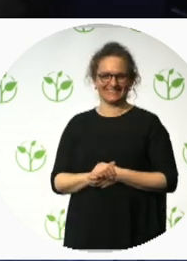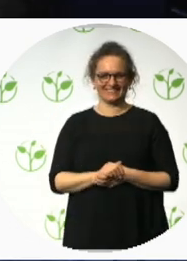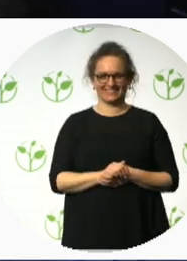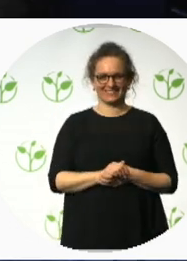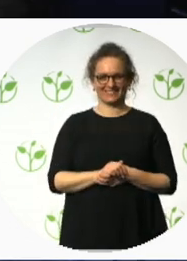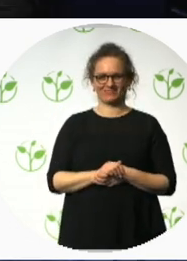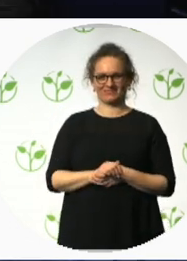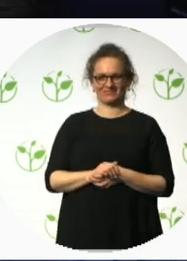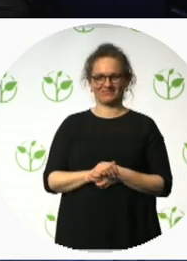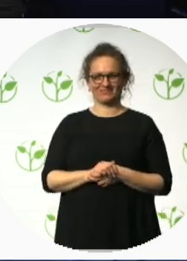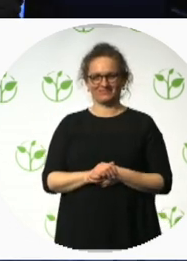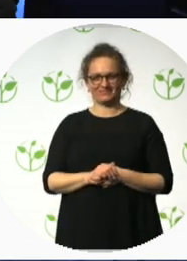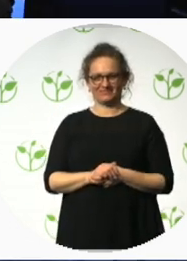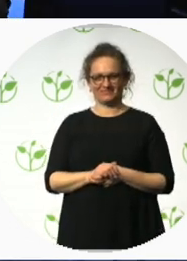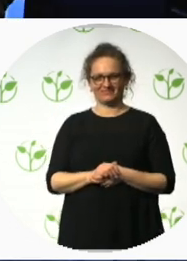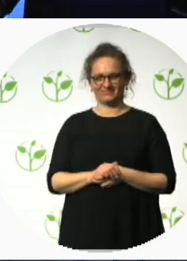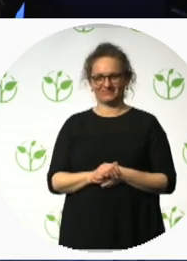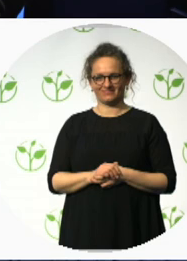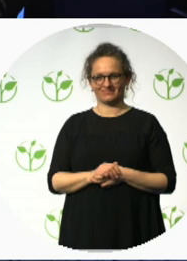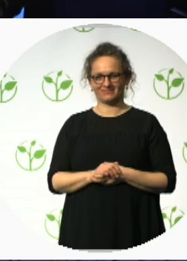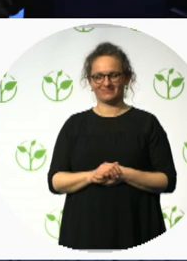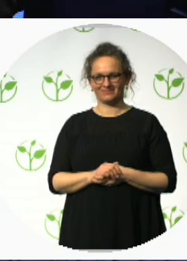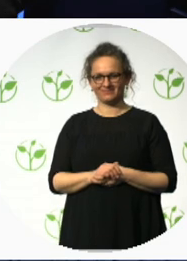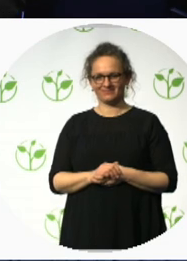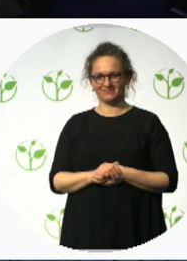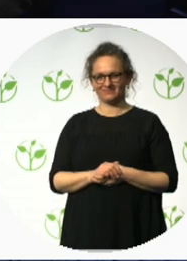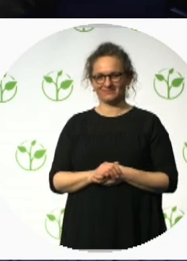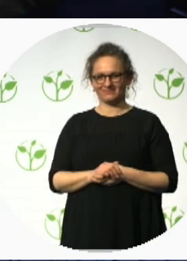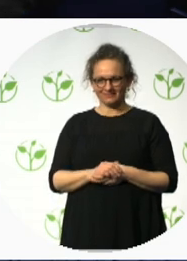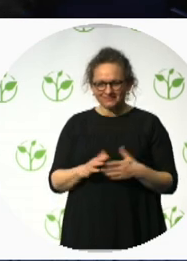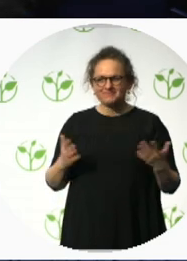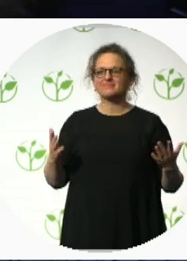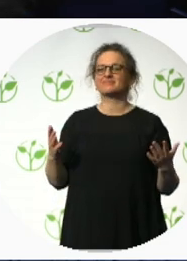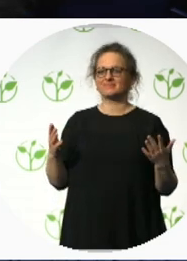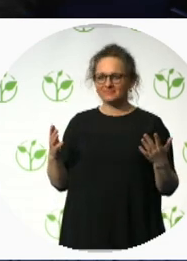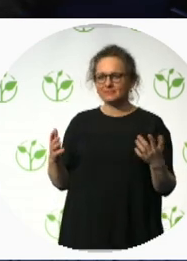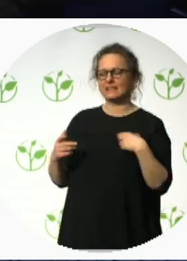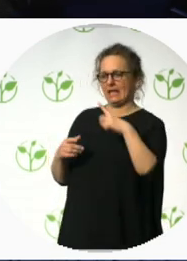Yes, please. Yes. It's a question for